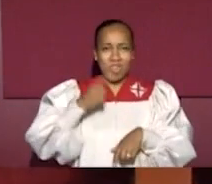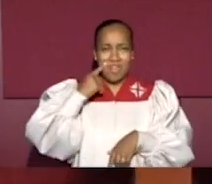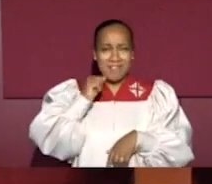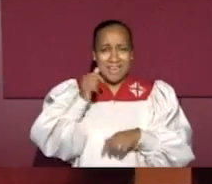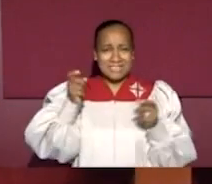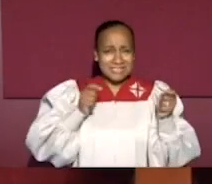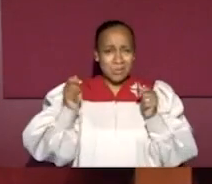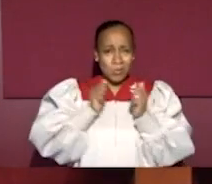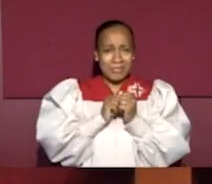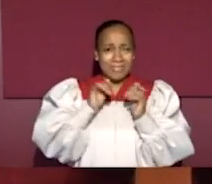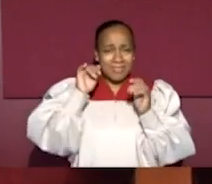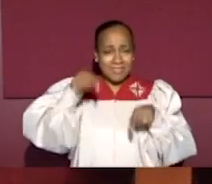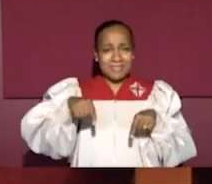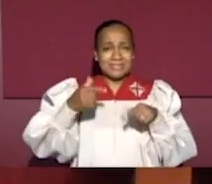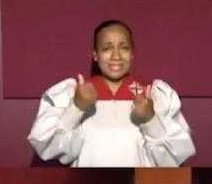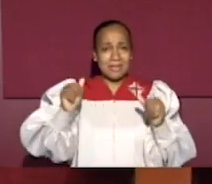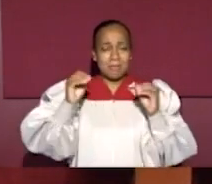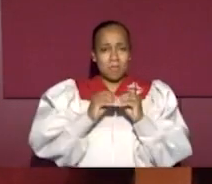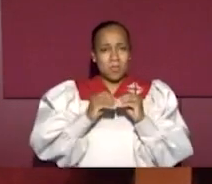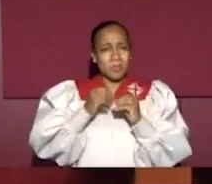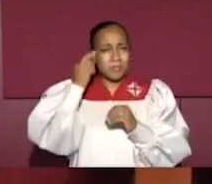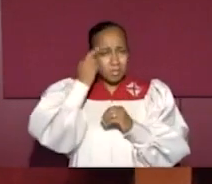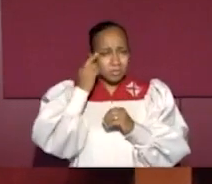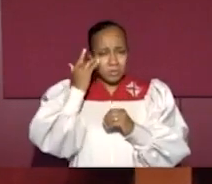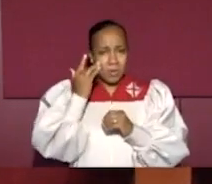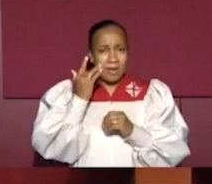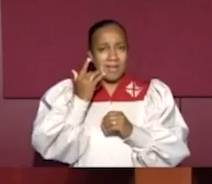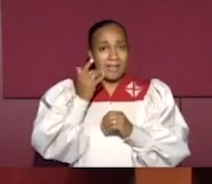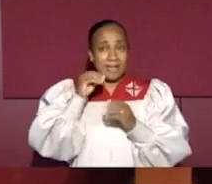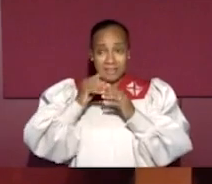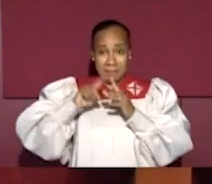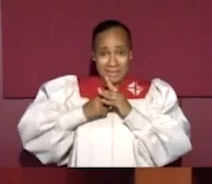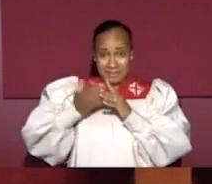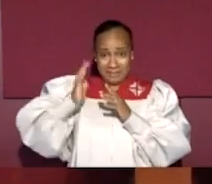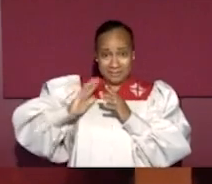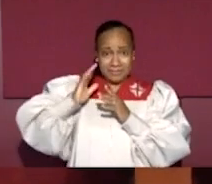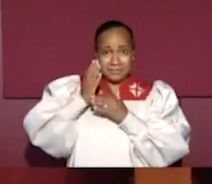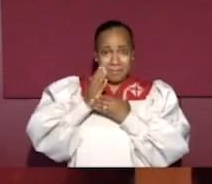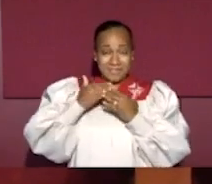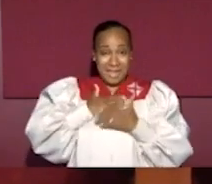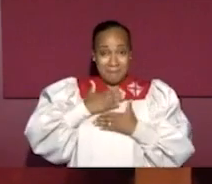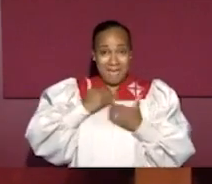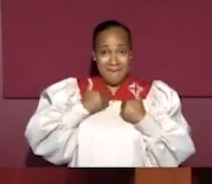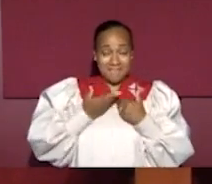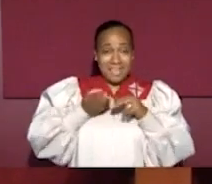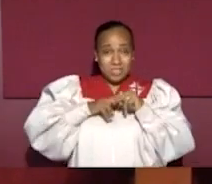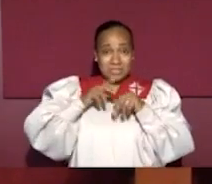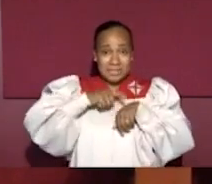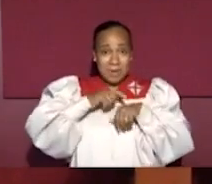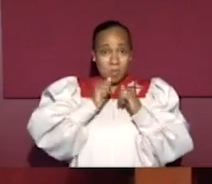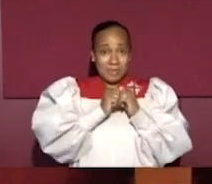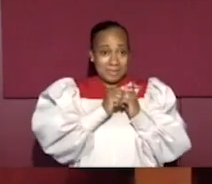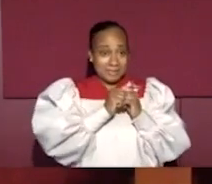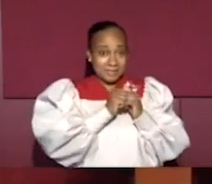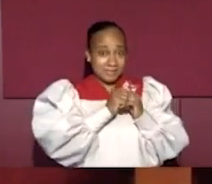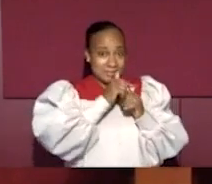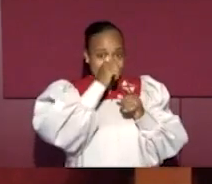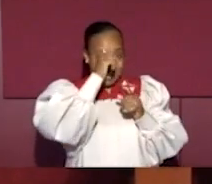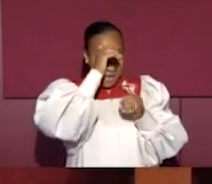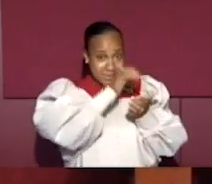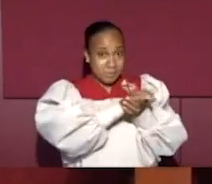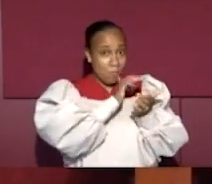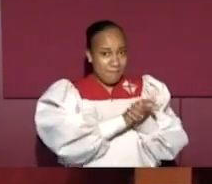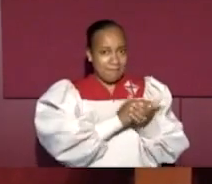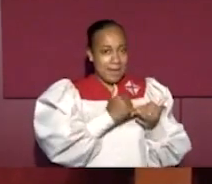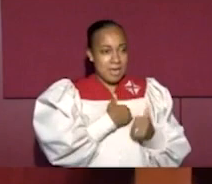with this anymore. You know, there's a reason why in the beginning some of us were happy to have some extra time with our spouse, but now we're